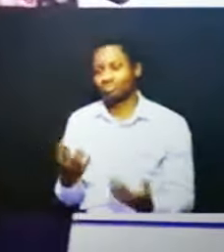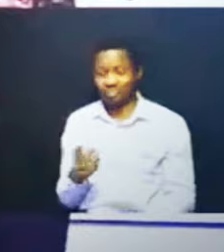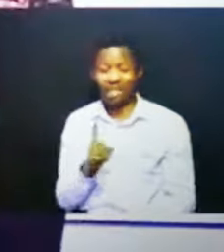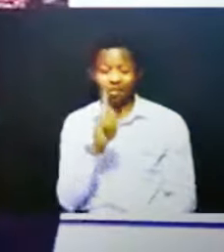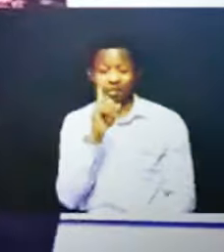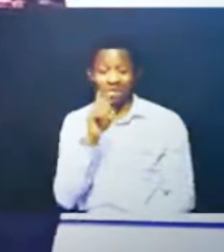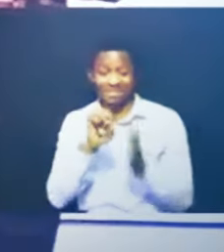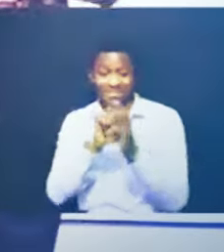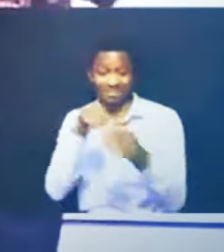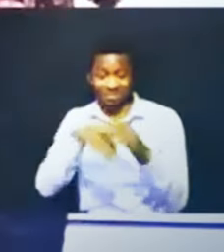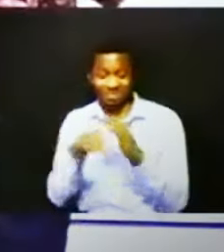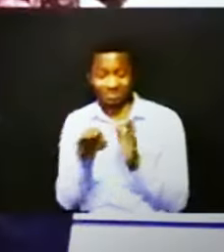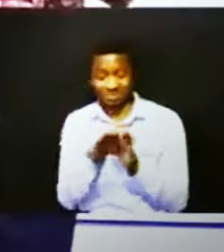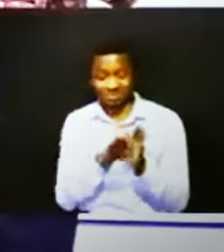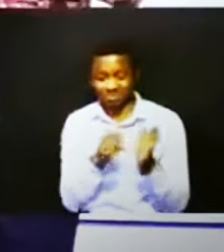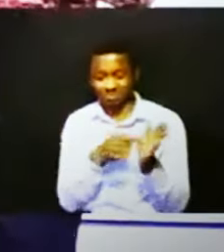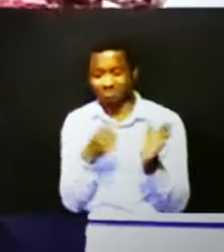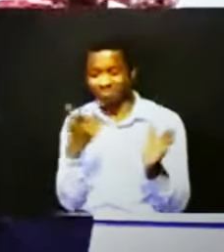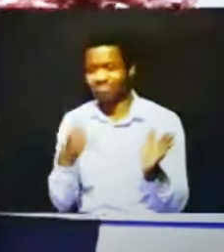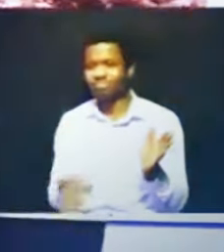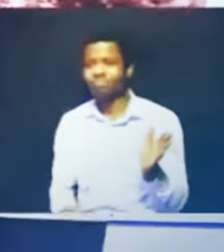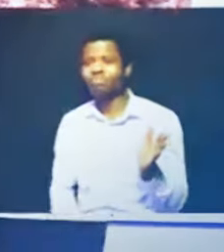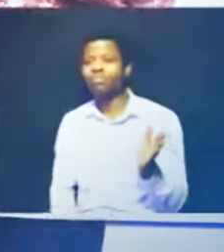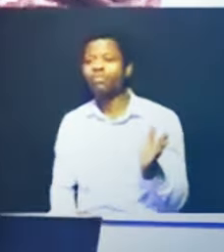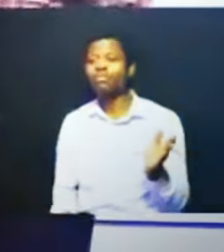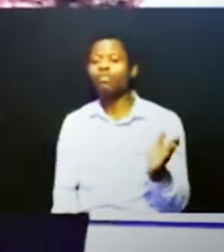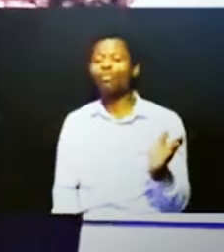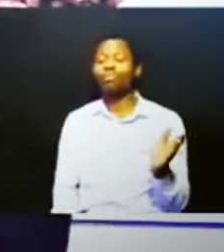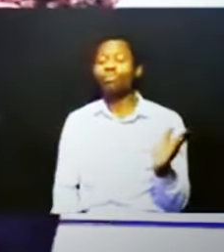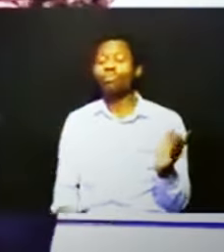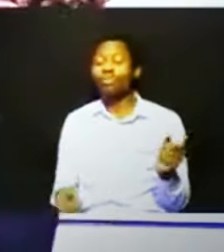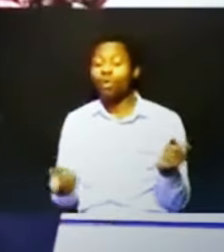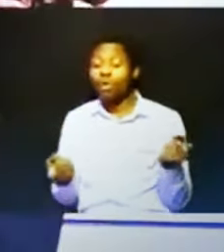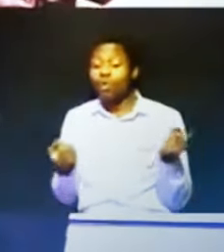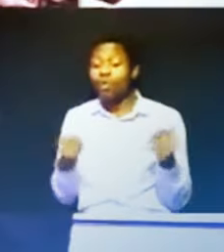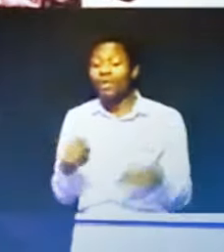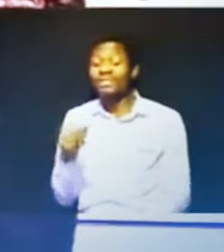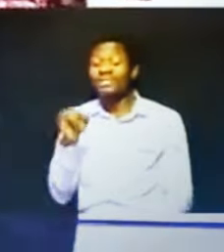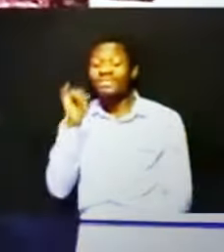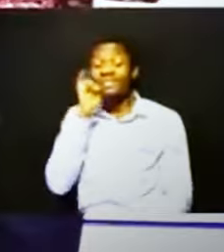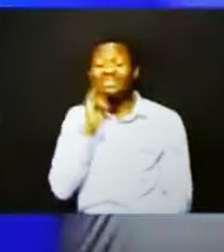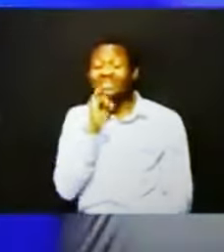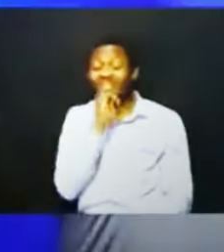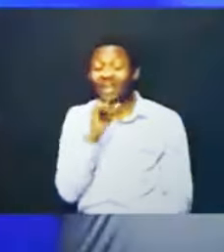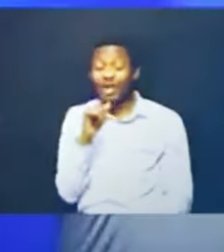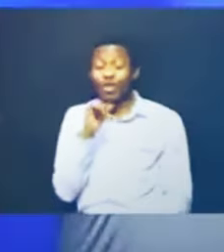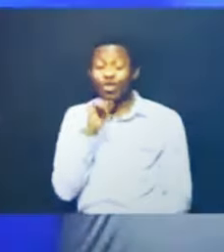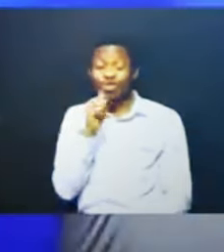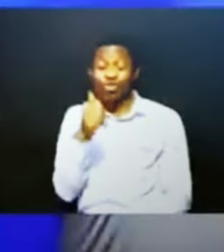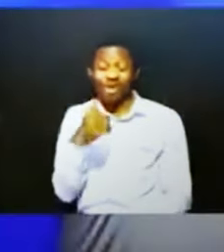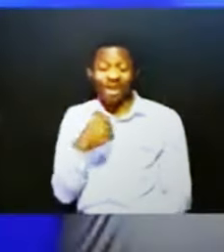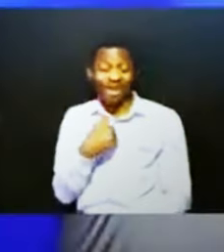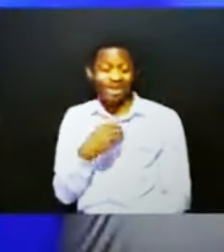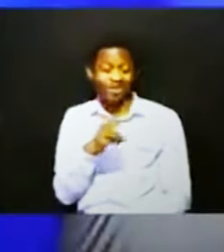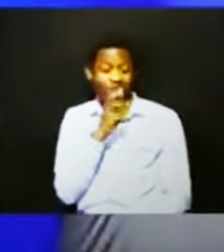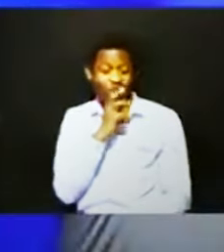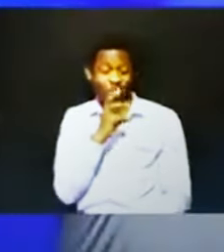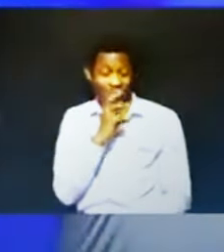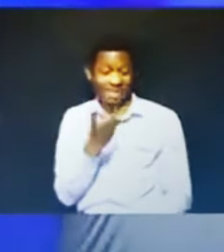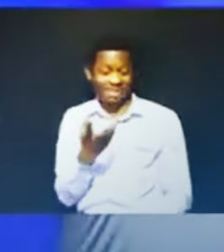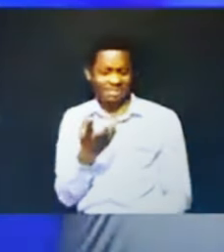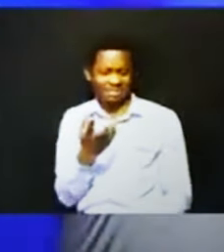one example. When Israel had no water, you just look at their reaction.